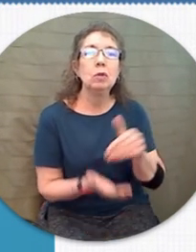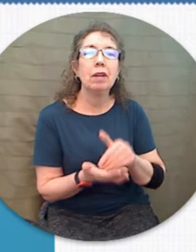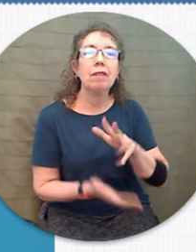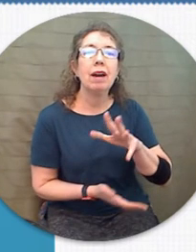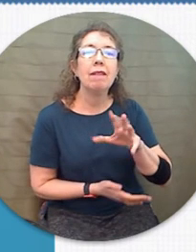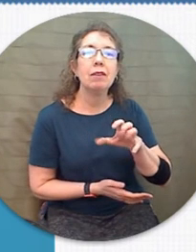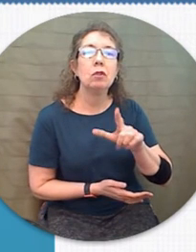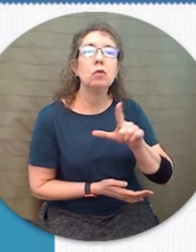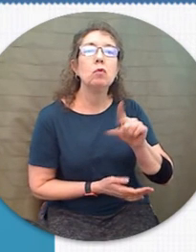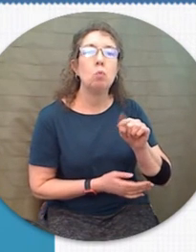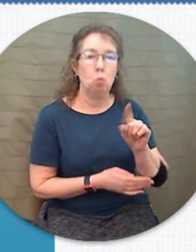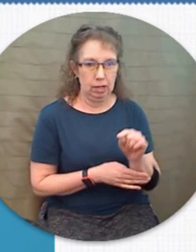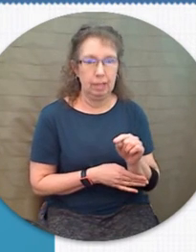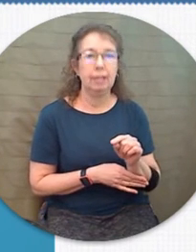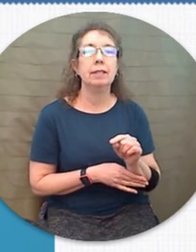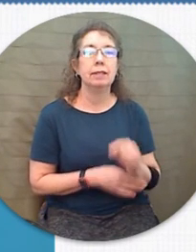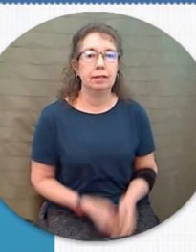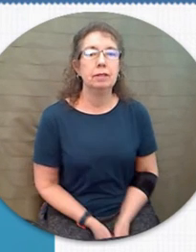2,520